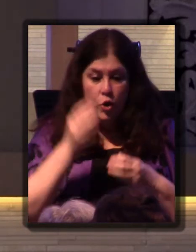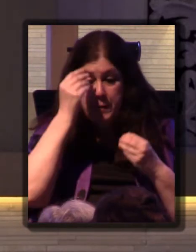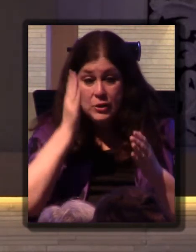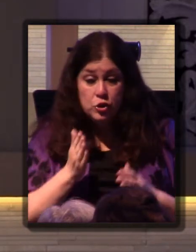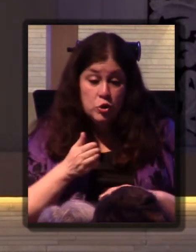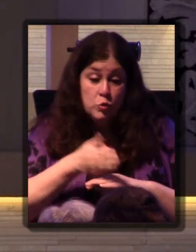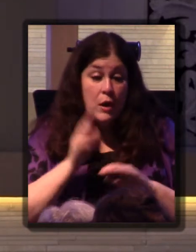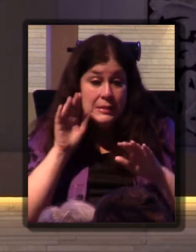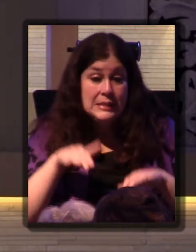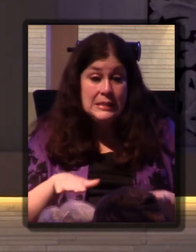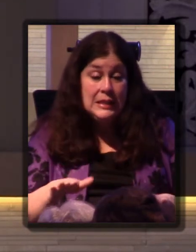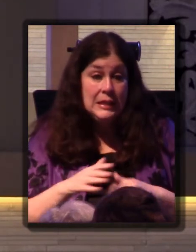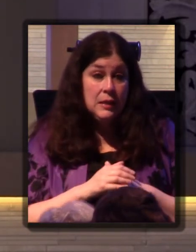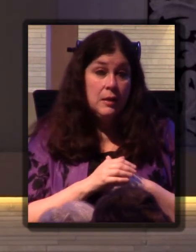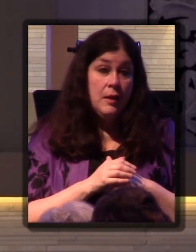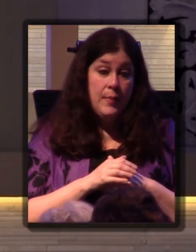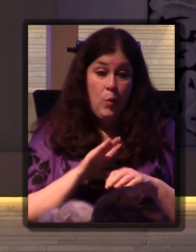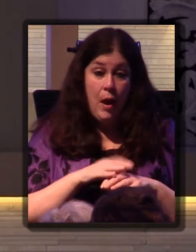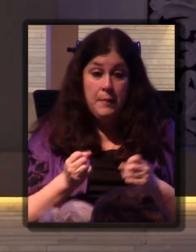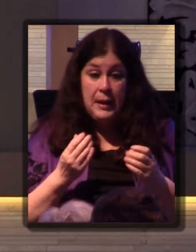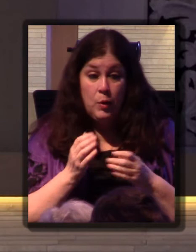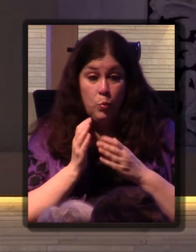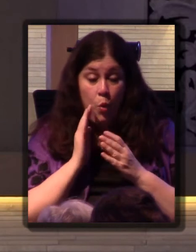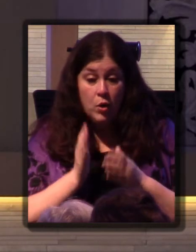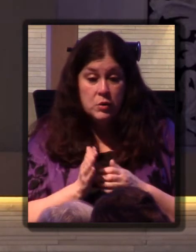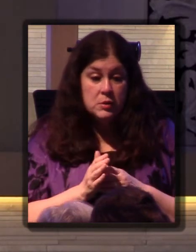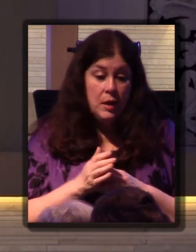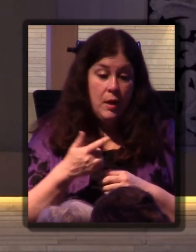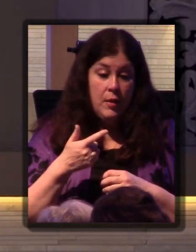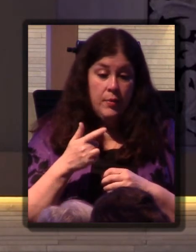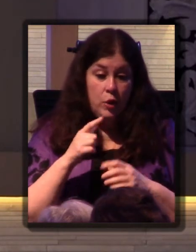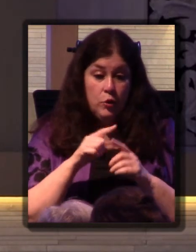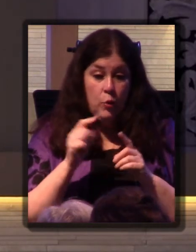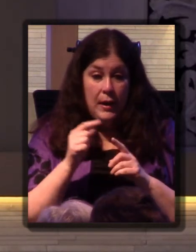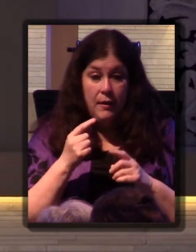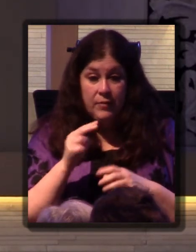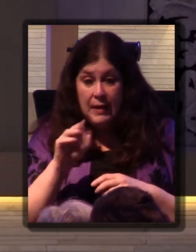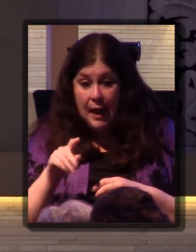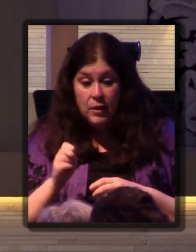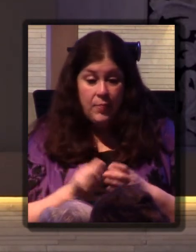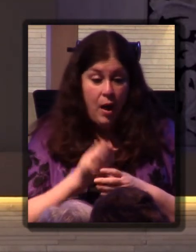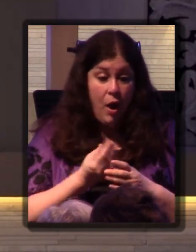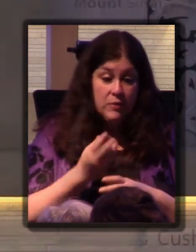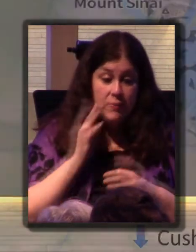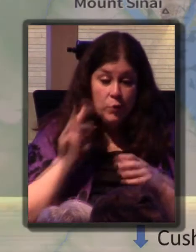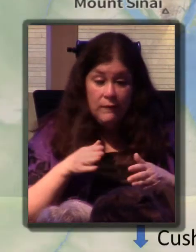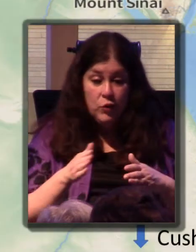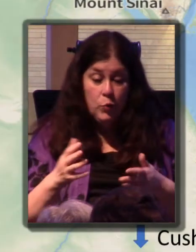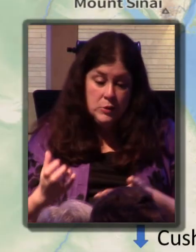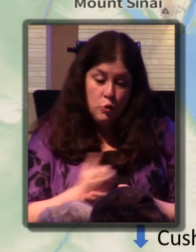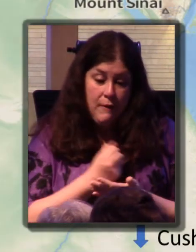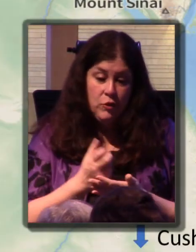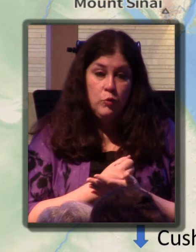Your messengers crossed the sea and were on many waters. The grain of the Nile and the harvest of the river was